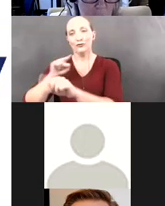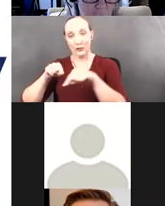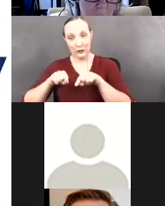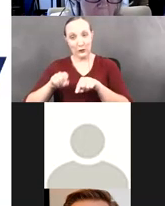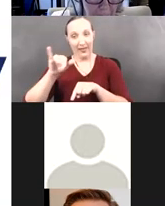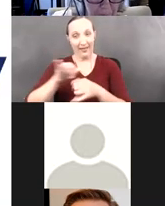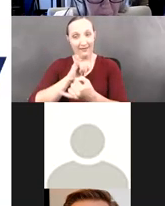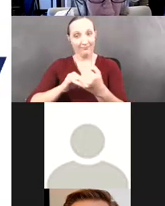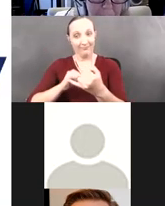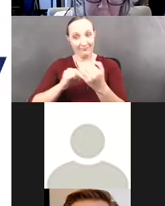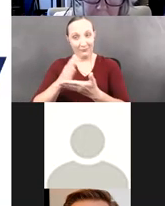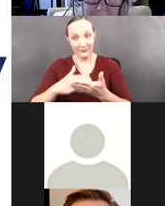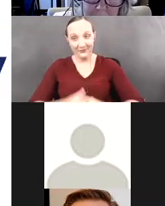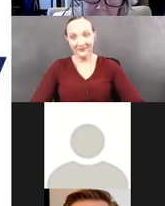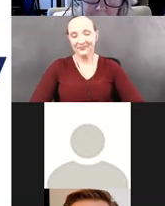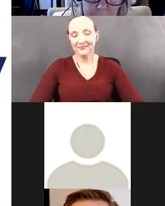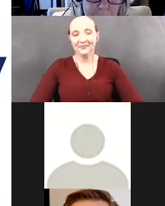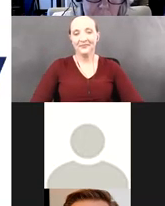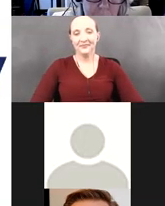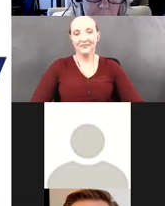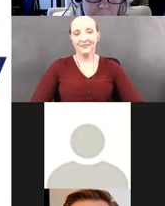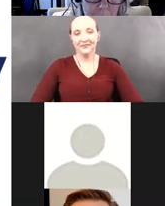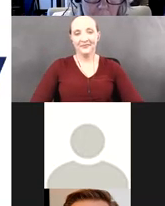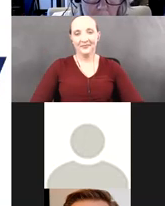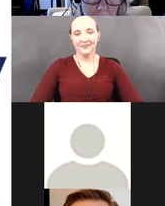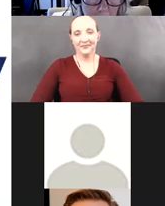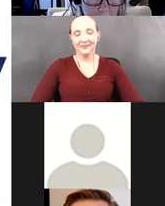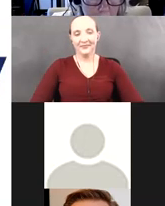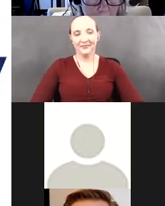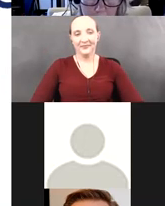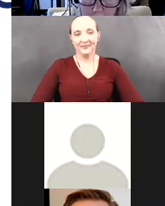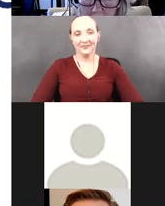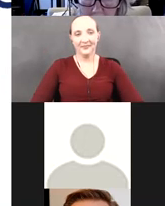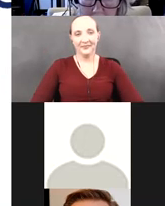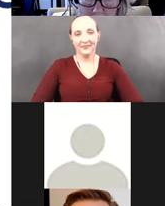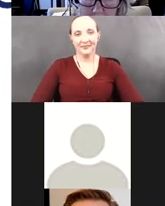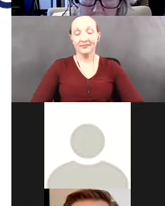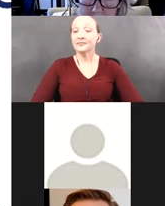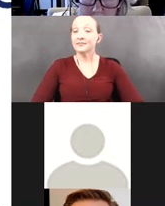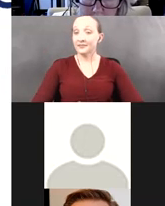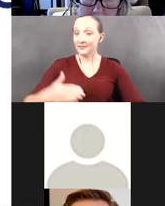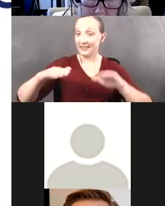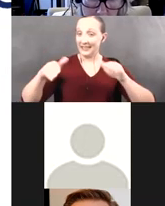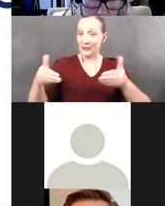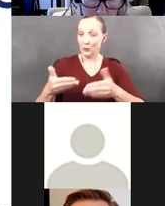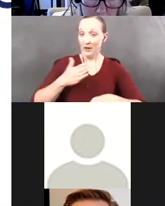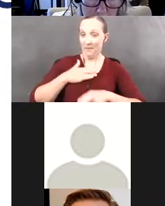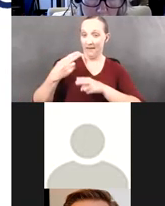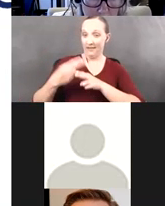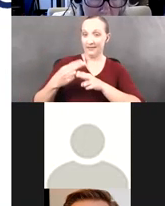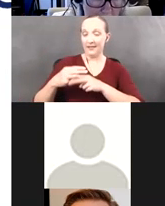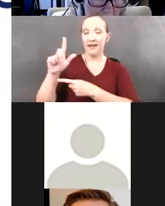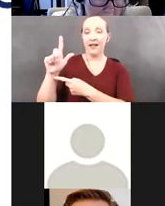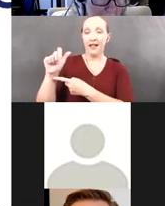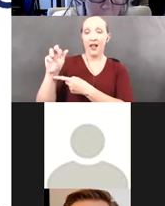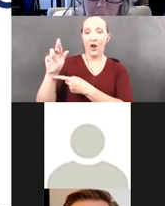answer contestar sessions. esas preguntas durante la porción de preguntas y respuestas. My name is Larissa Pineda. I'll be your Yo soy